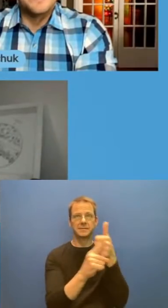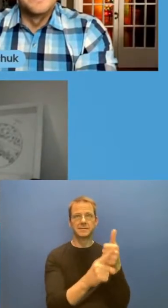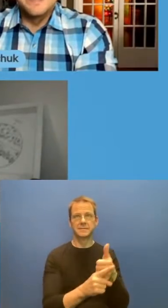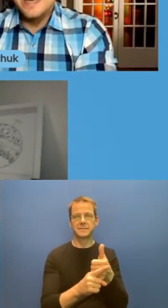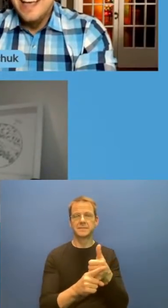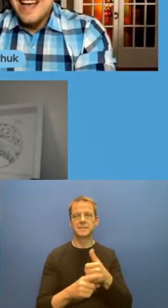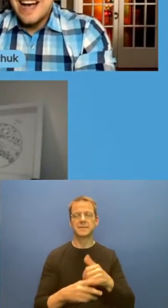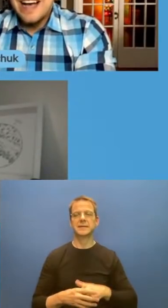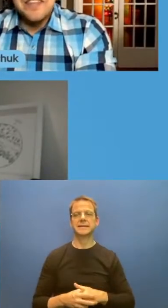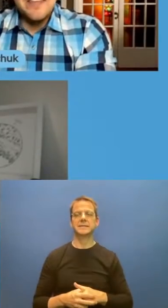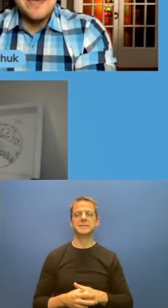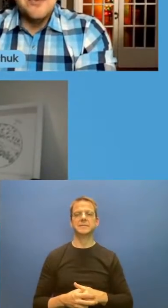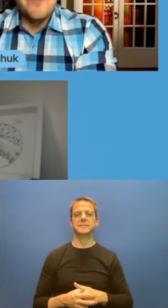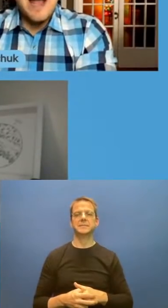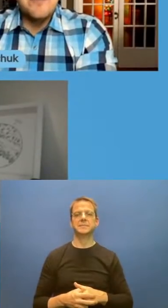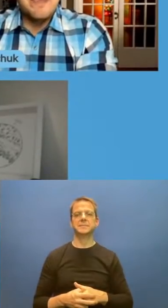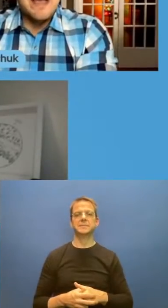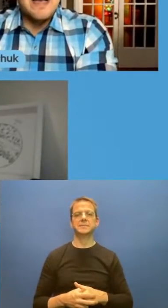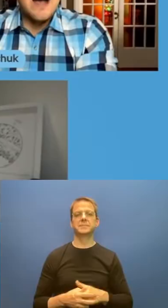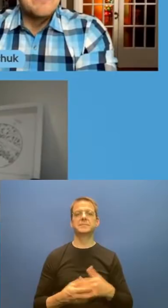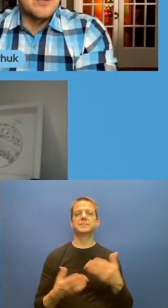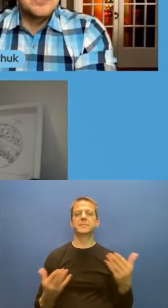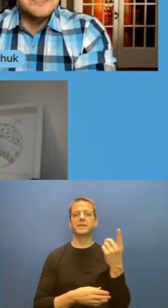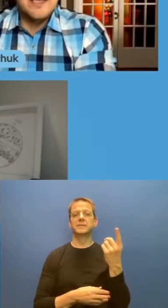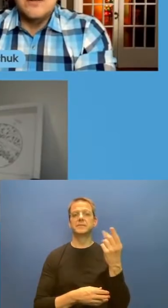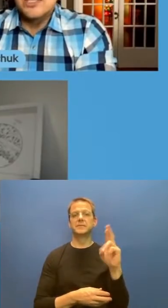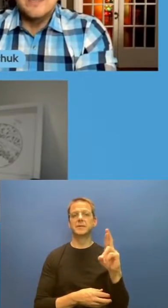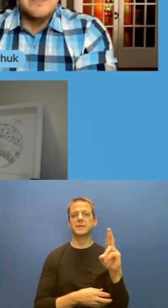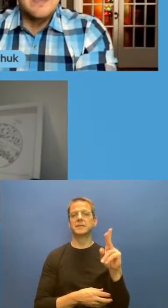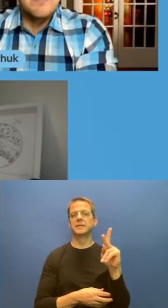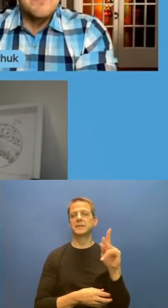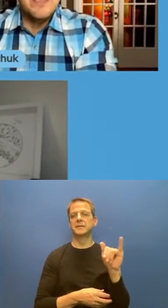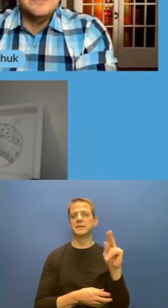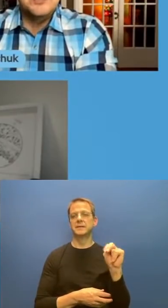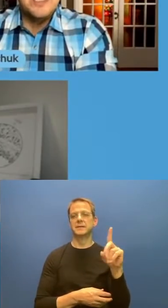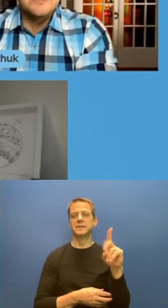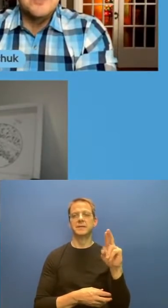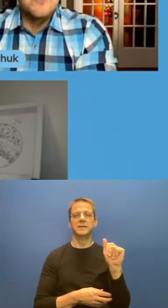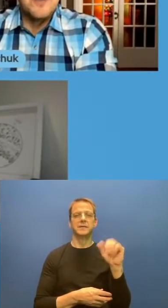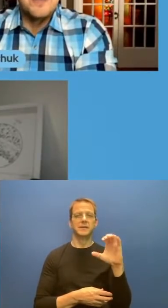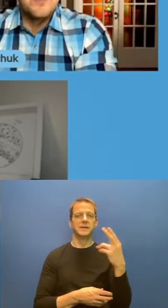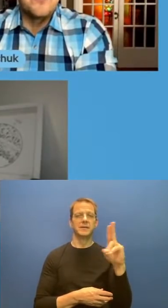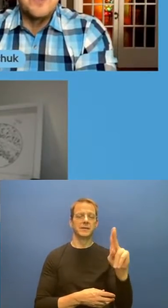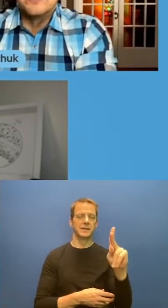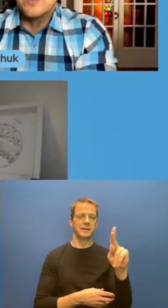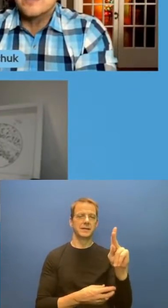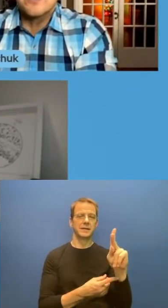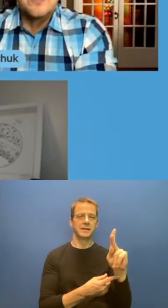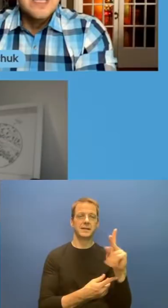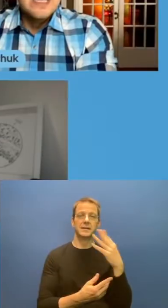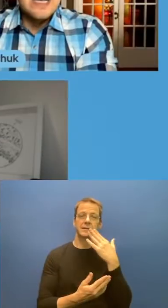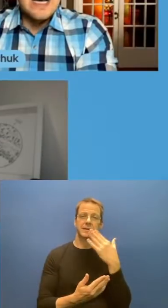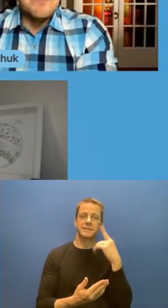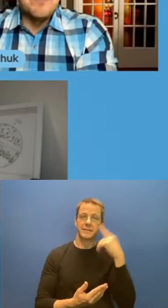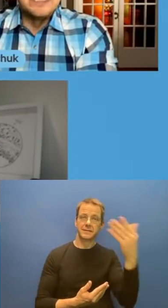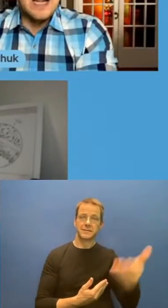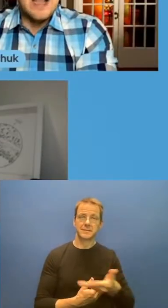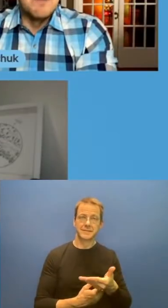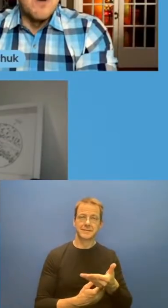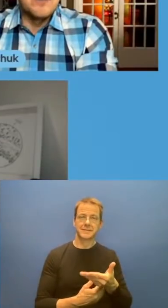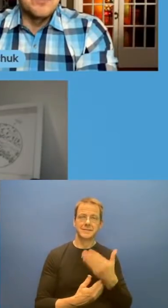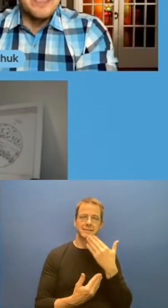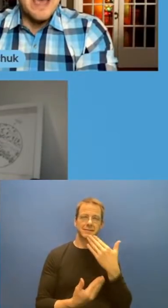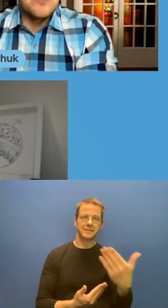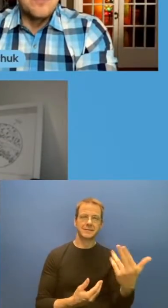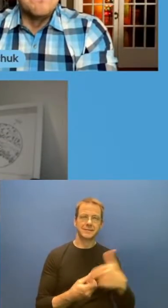us. Hi. Thank you for having me. I'm Dr. Jason Kindrachuk. I'm a PhD, so not a real doctor.